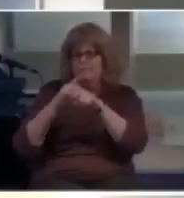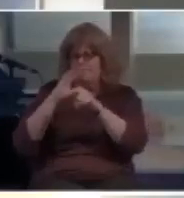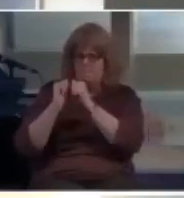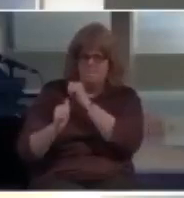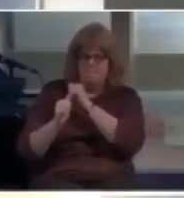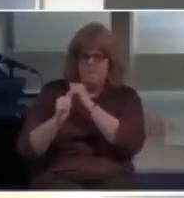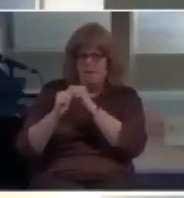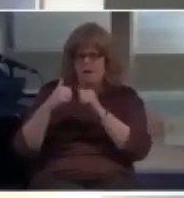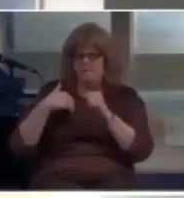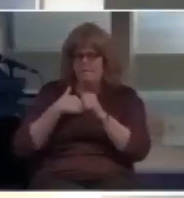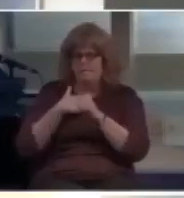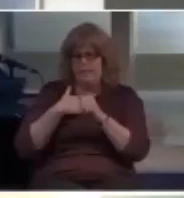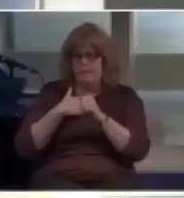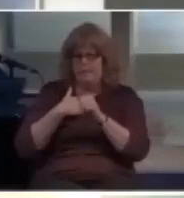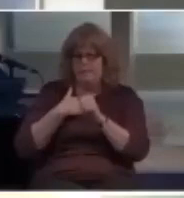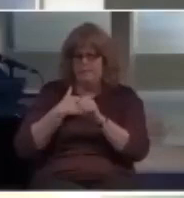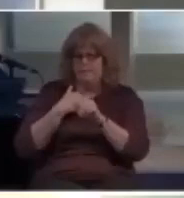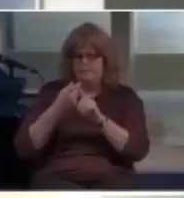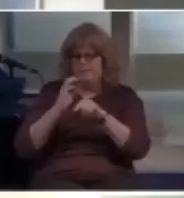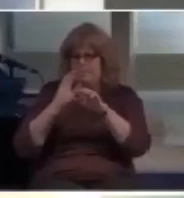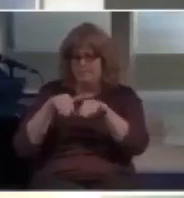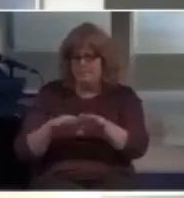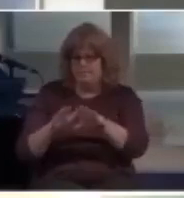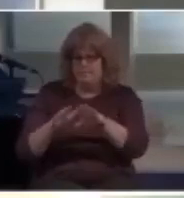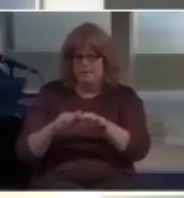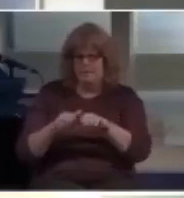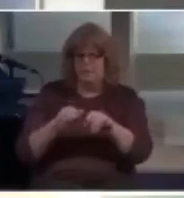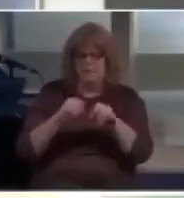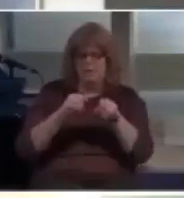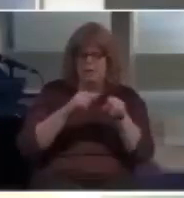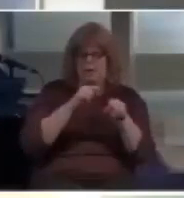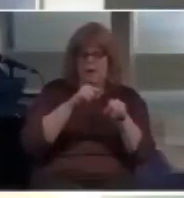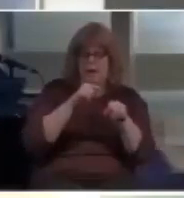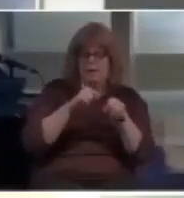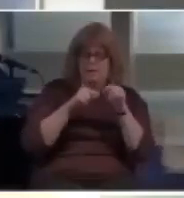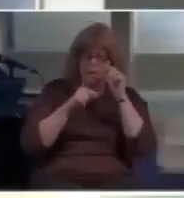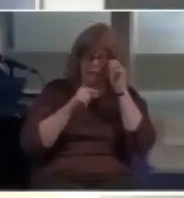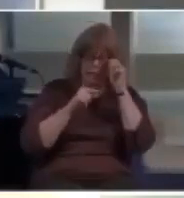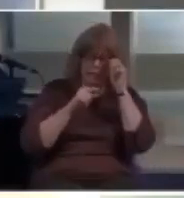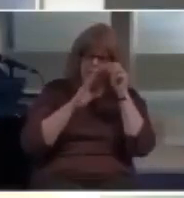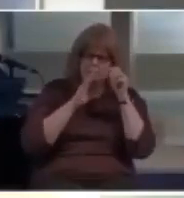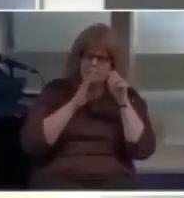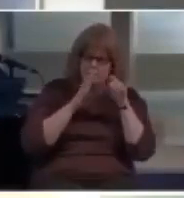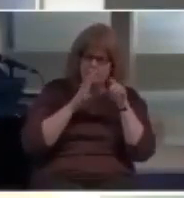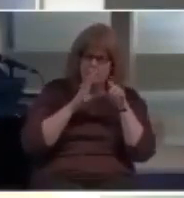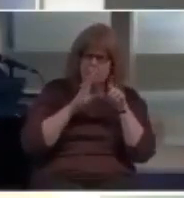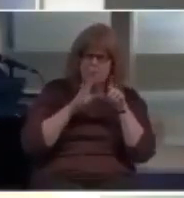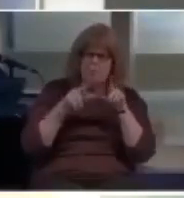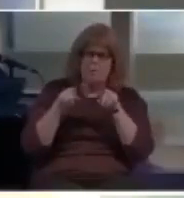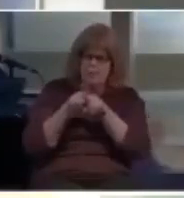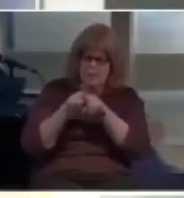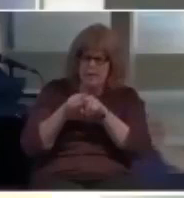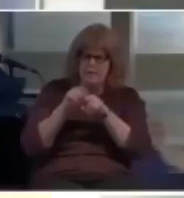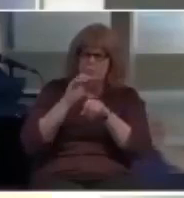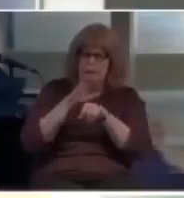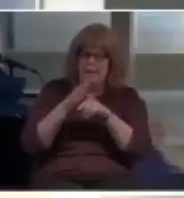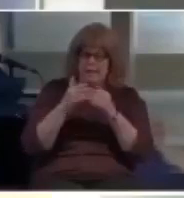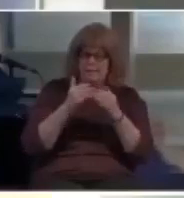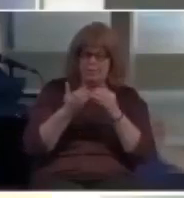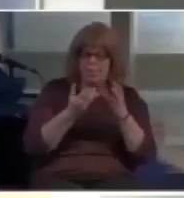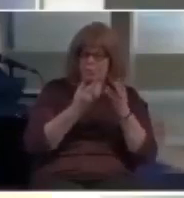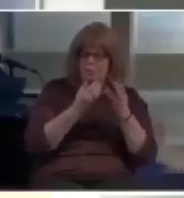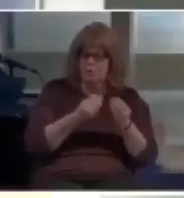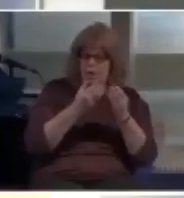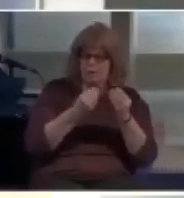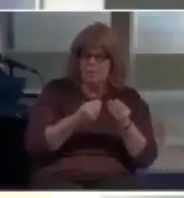beast prior. And it says, and he spoke as a dragon. So even though he was gentle